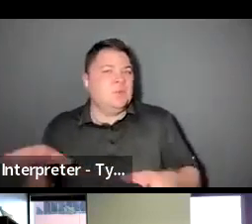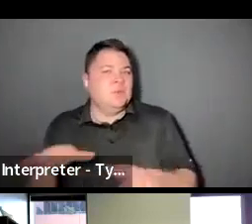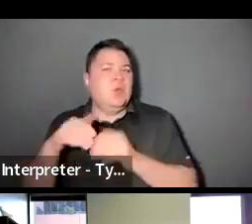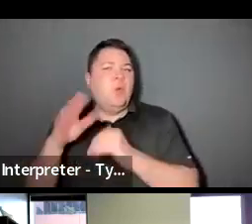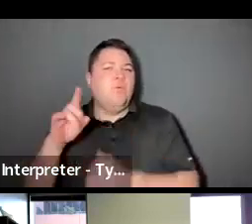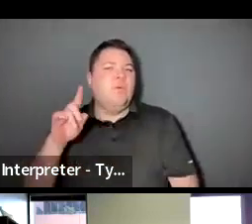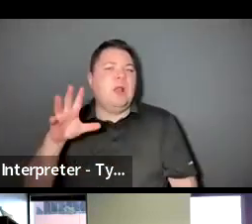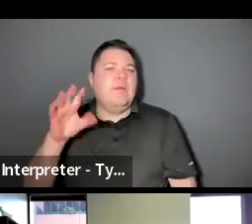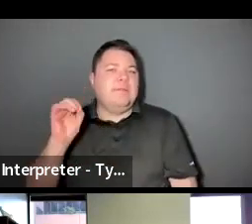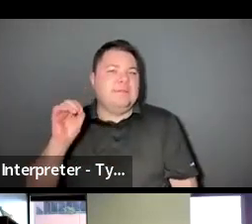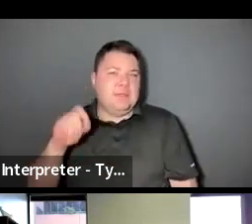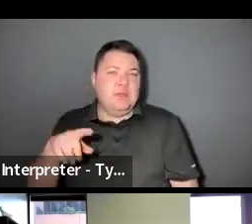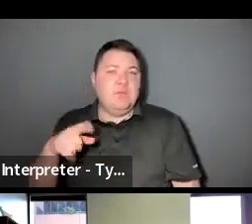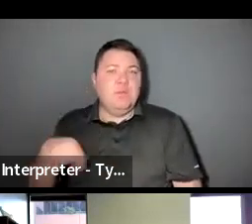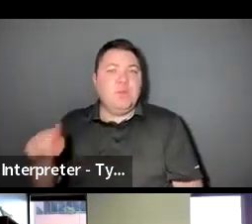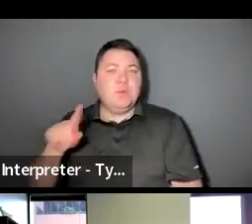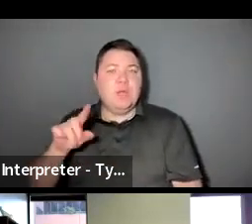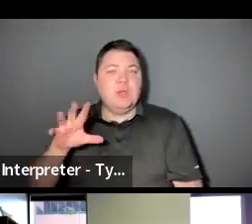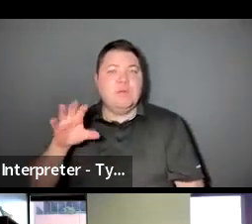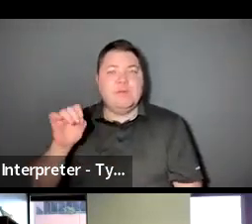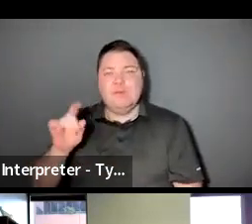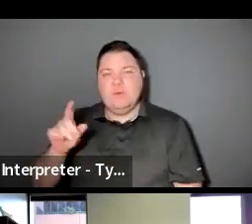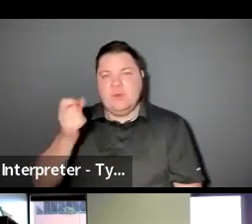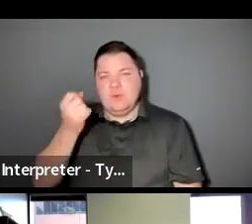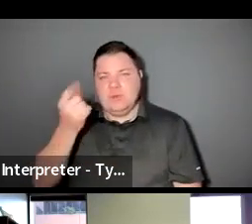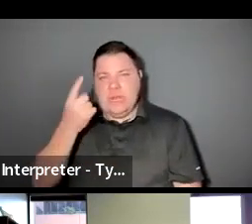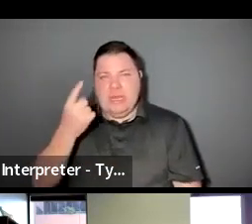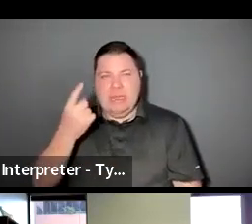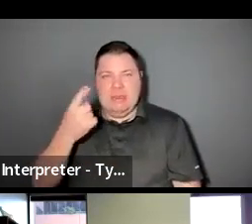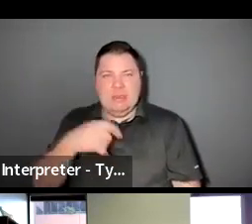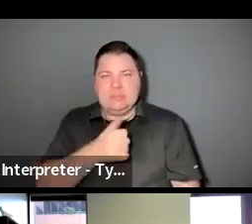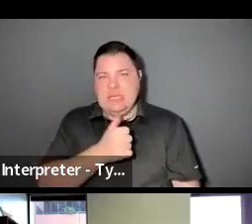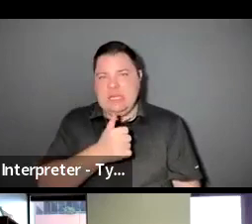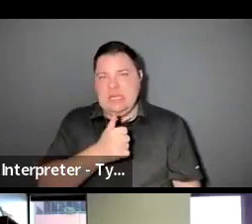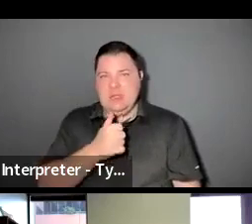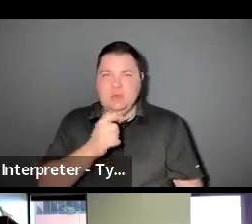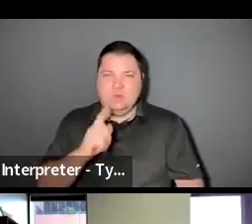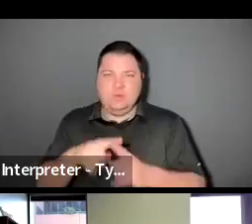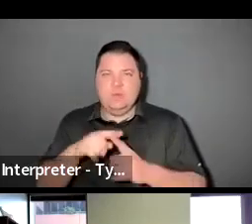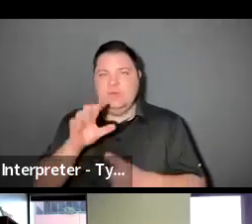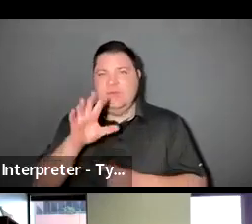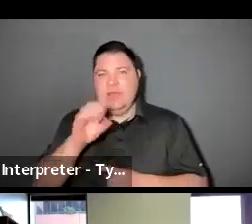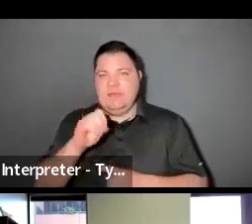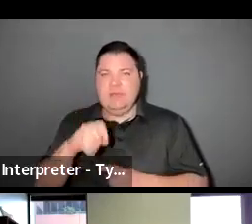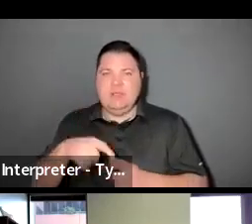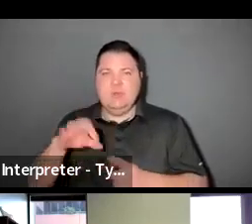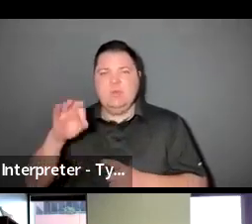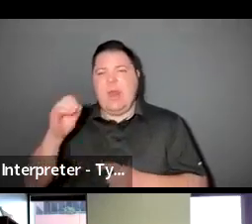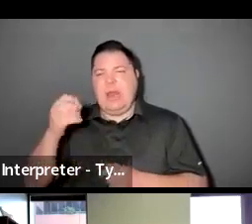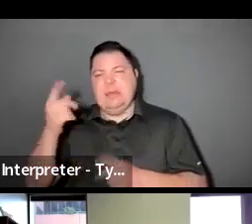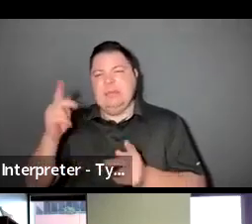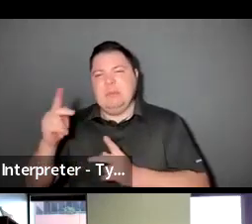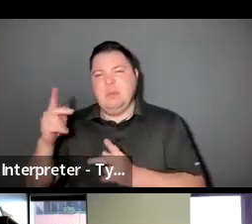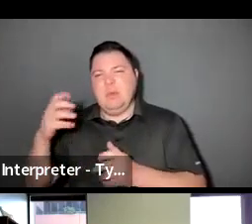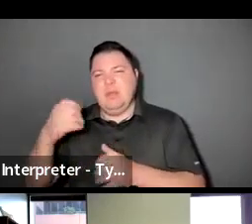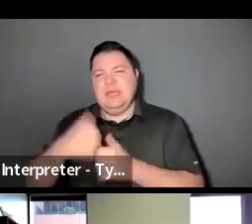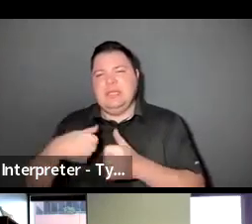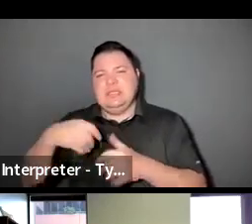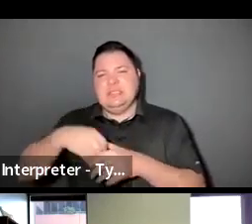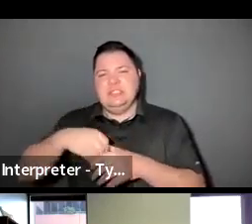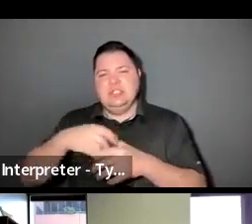150, but of those 150, you have to realize that there are 10 to 50 to 90 people in each one of those moments.